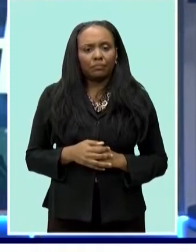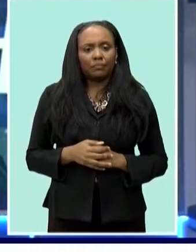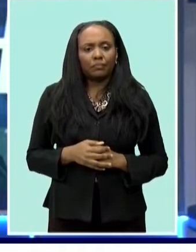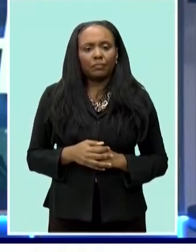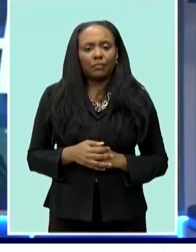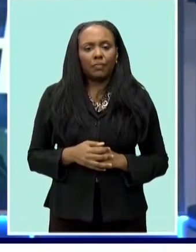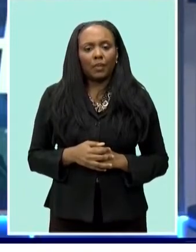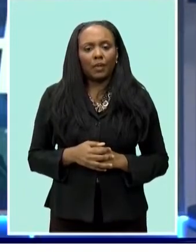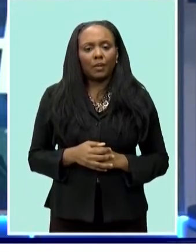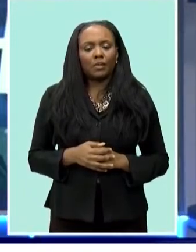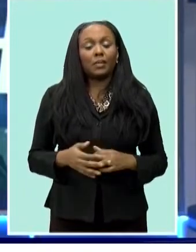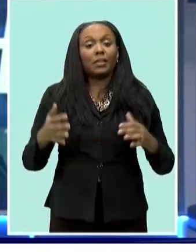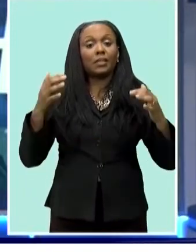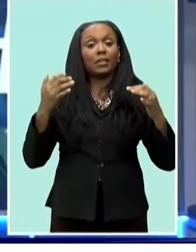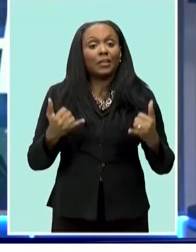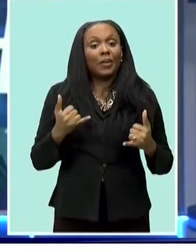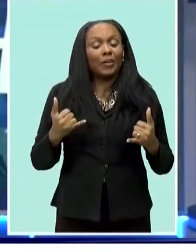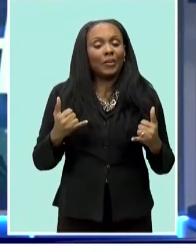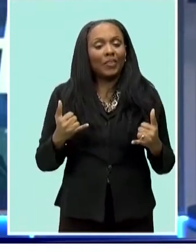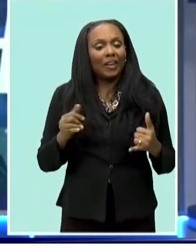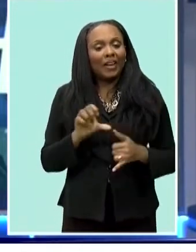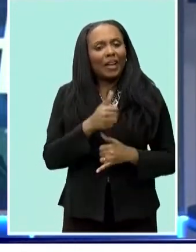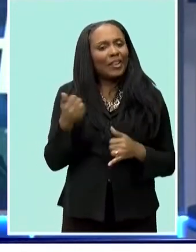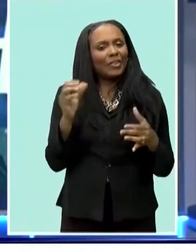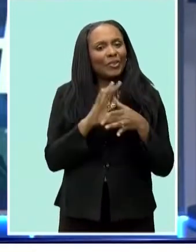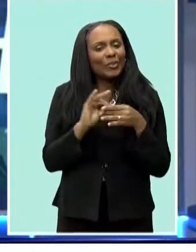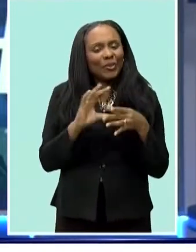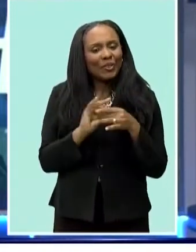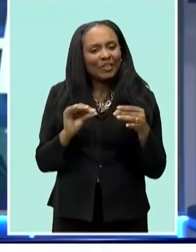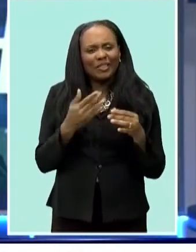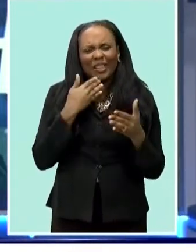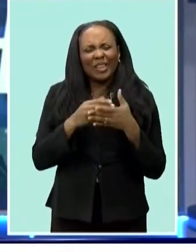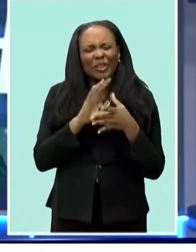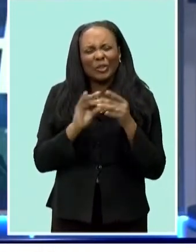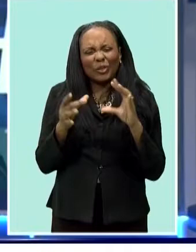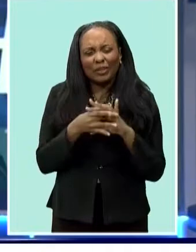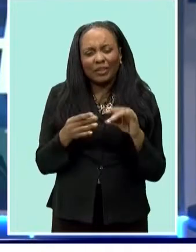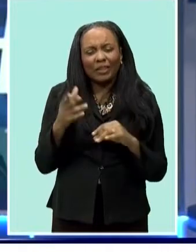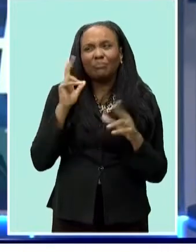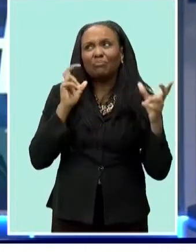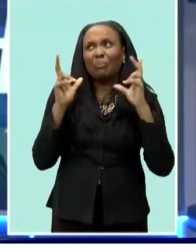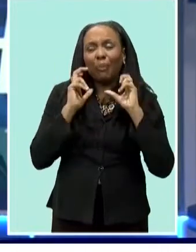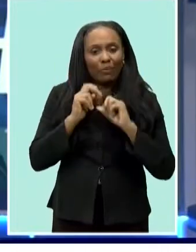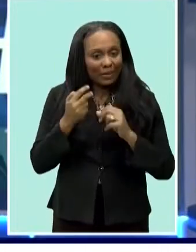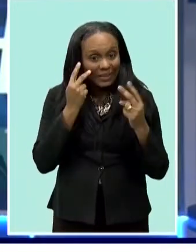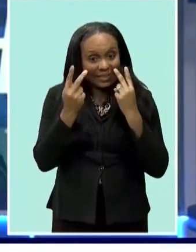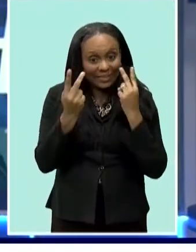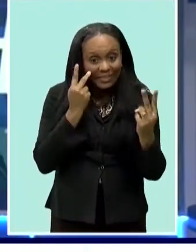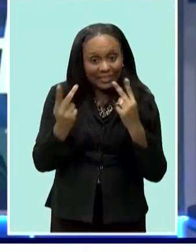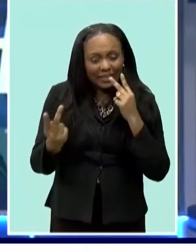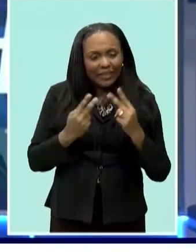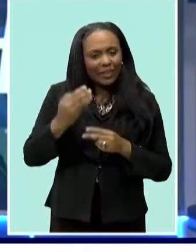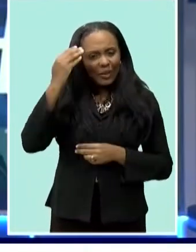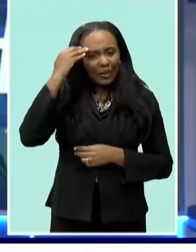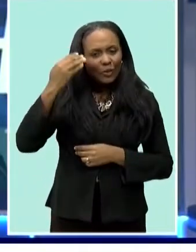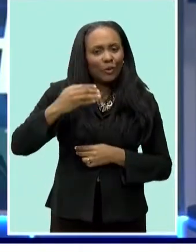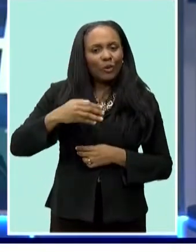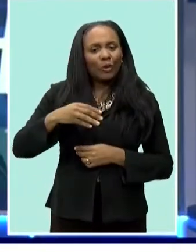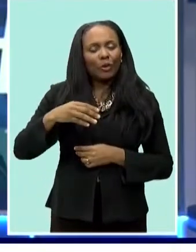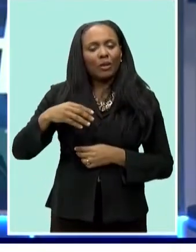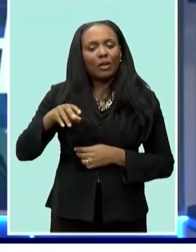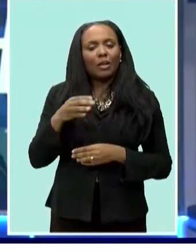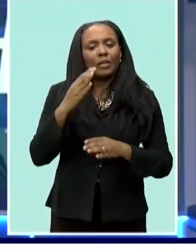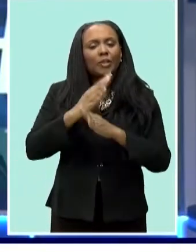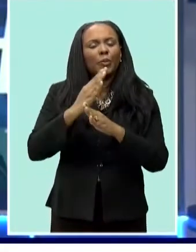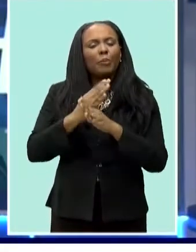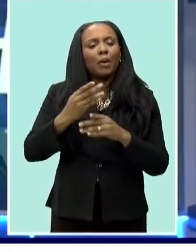Well, this story has been dominating the news cycle for the past week or so, both mainstream and on social media. It's the inspiring tale